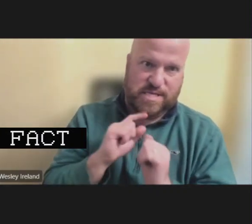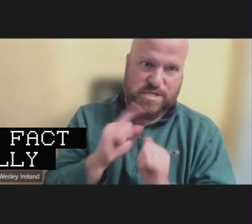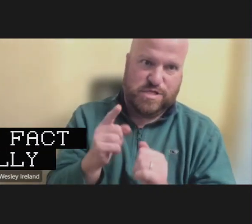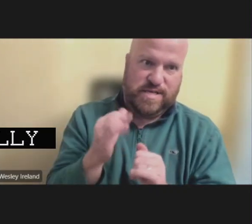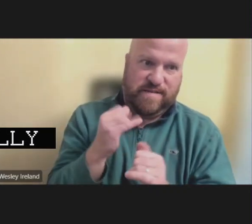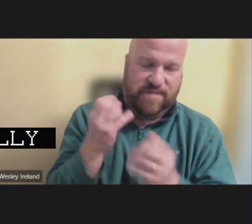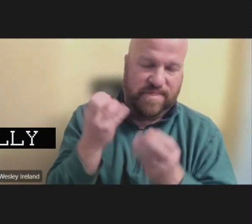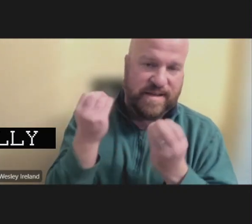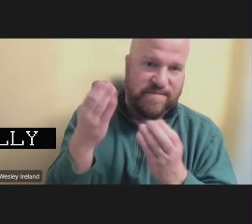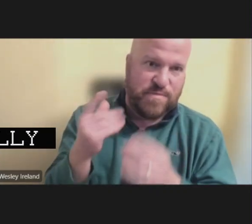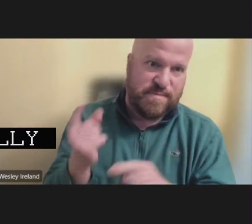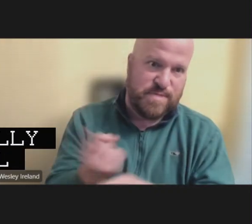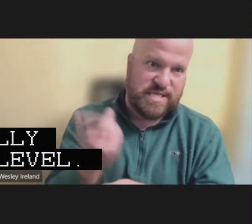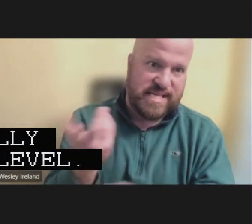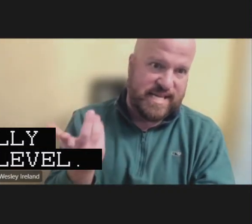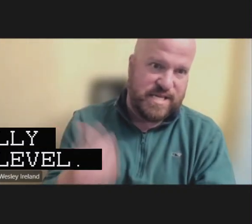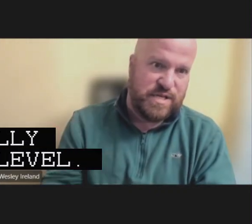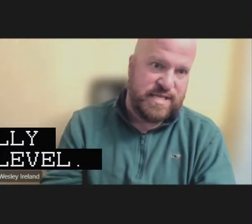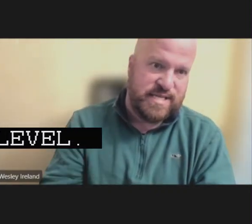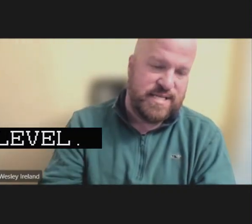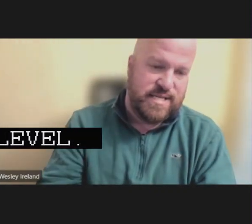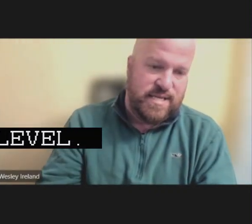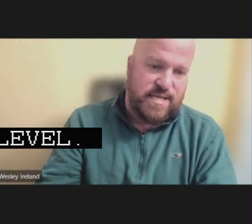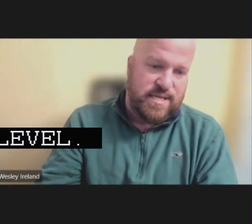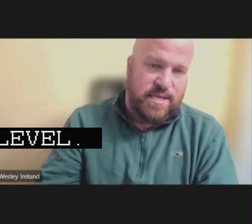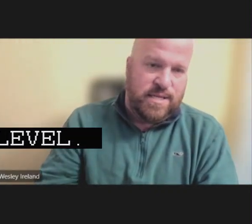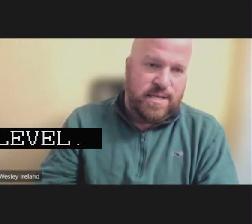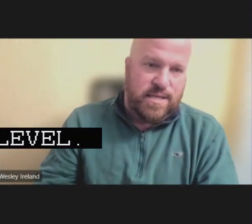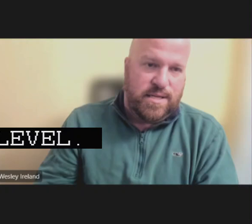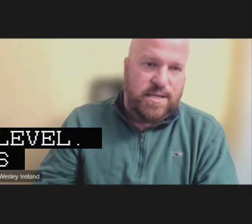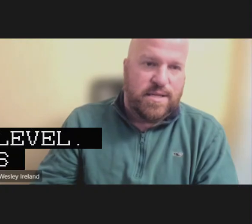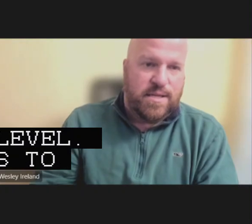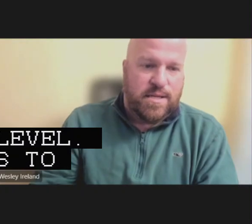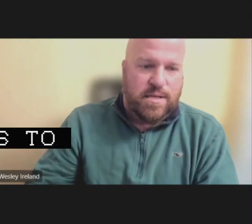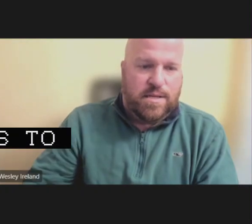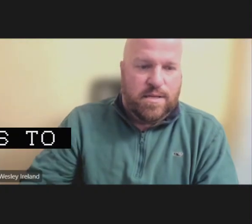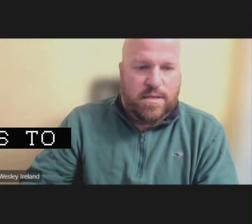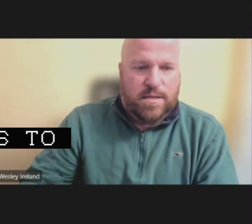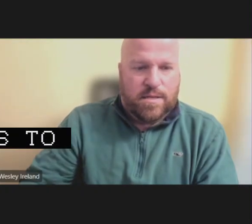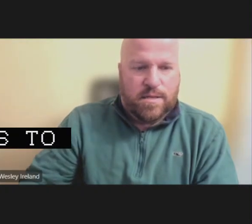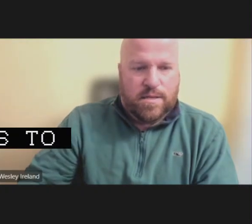my sources to make sure that all that information is actually accurate, which is important.